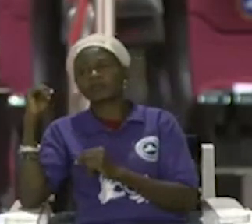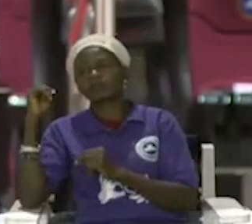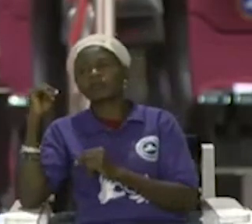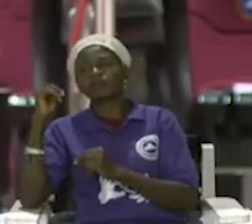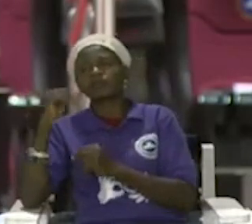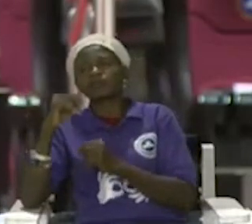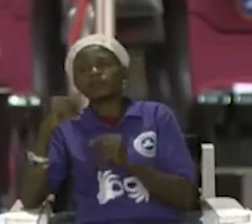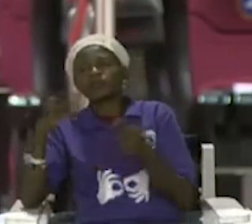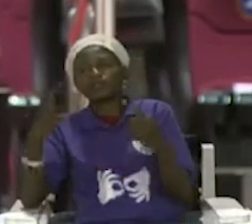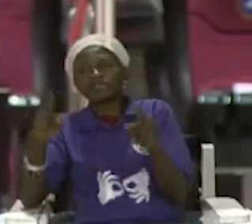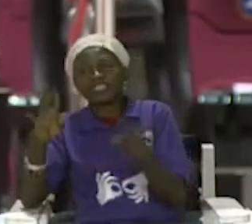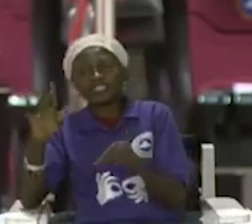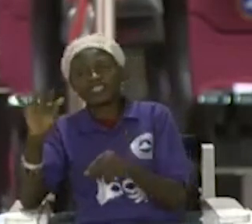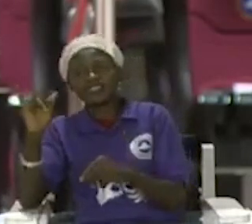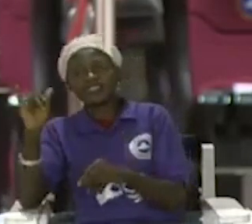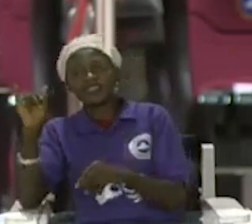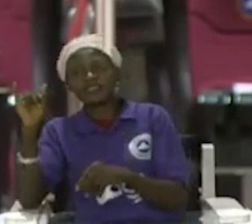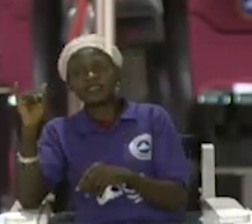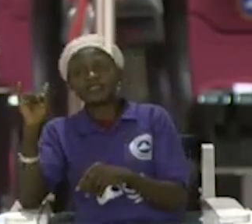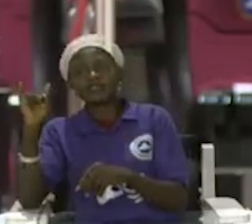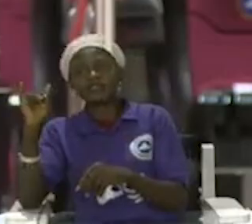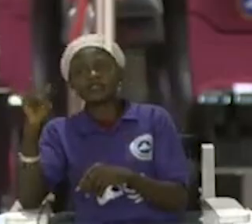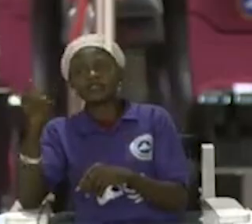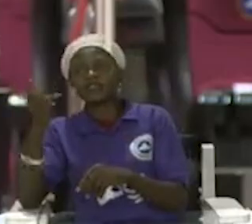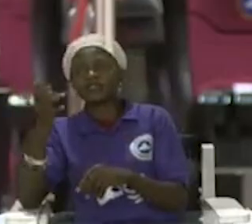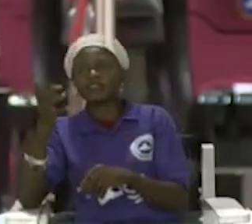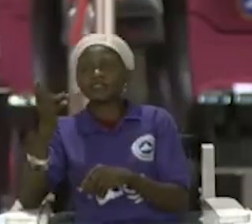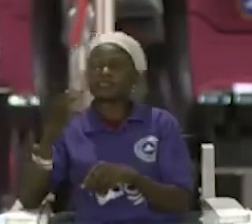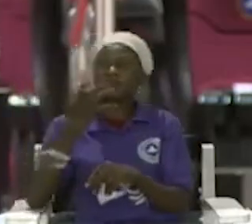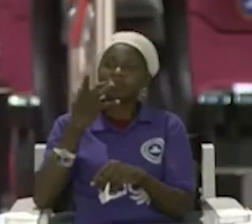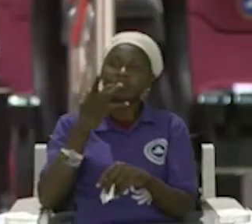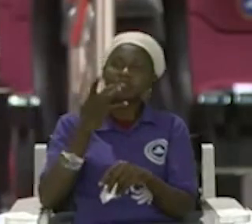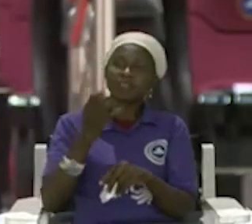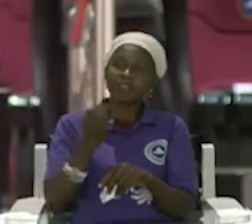Suddenly, the battery ran out of power.